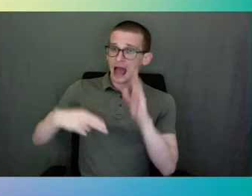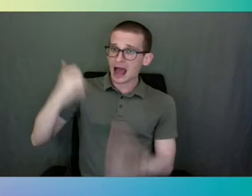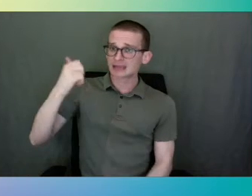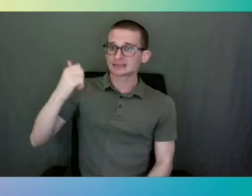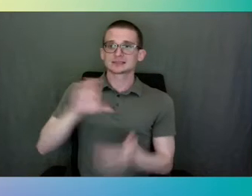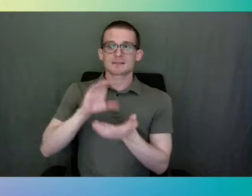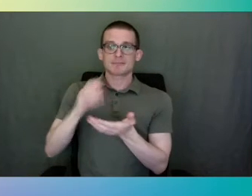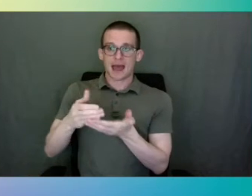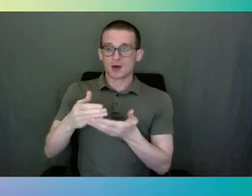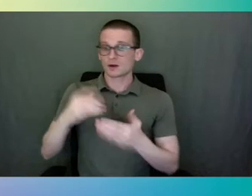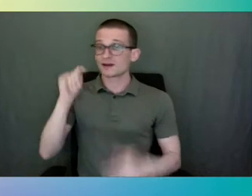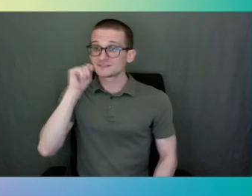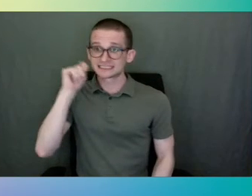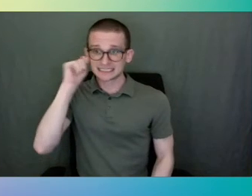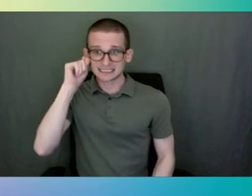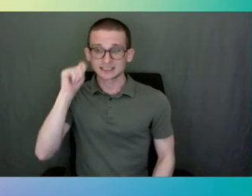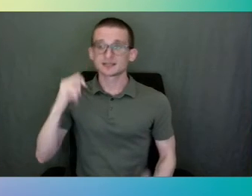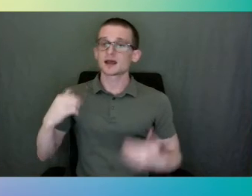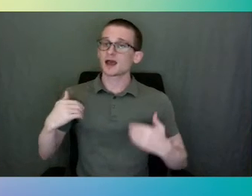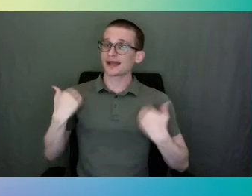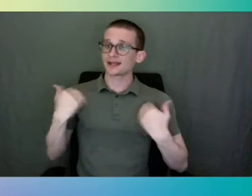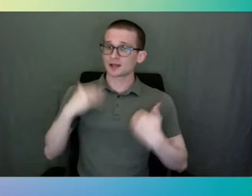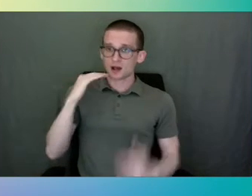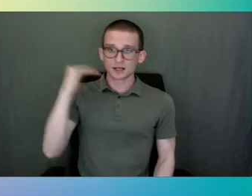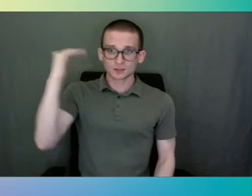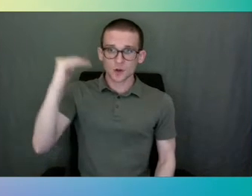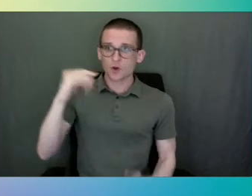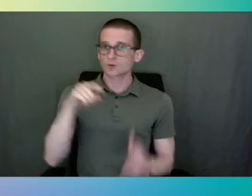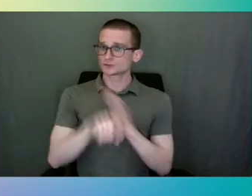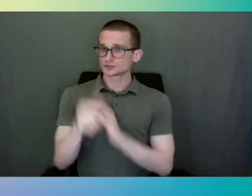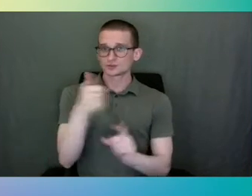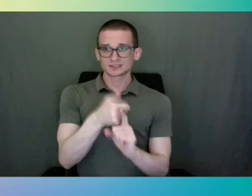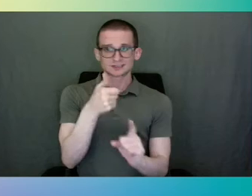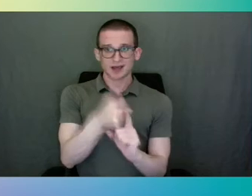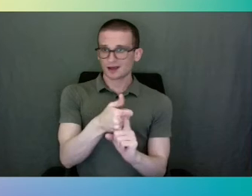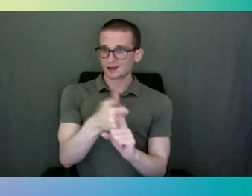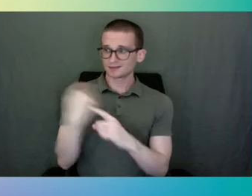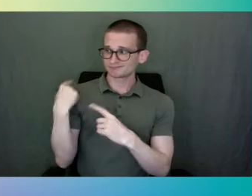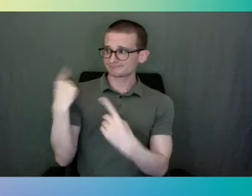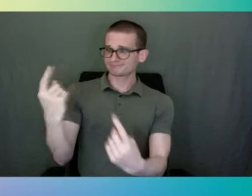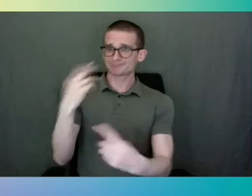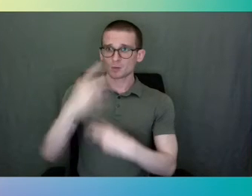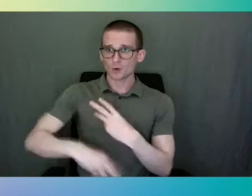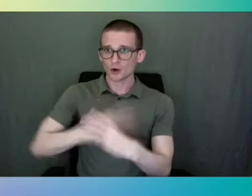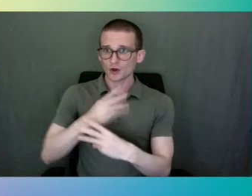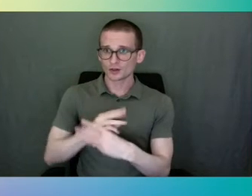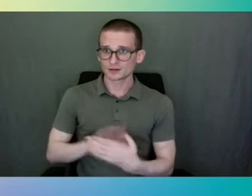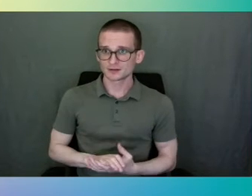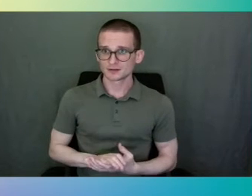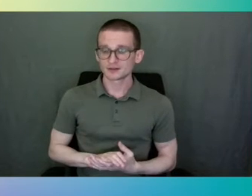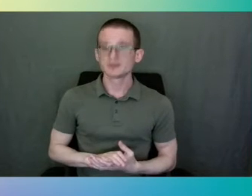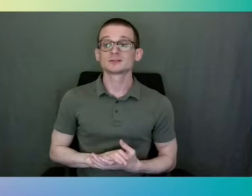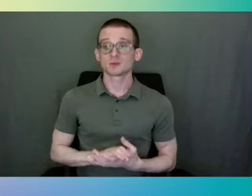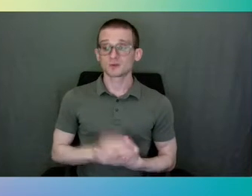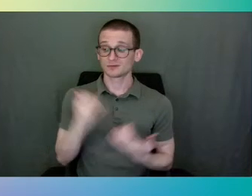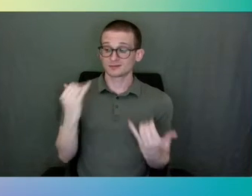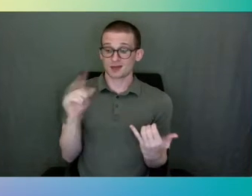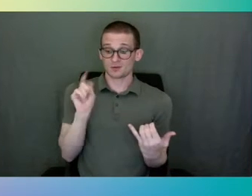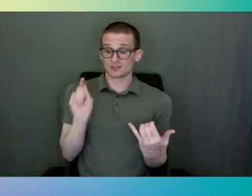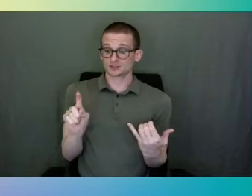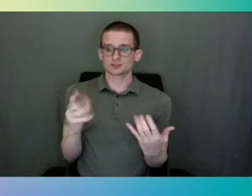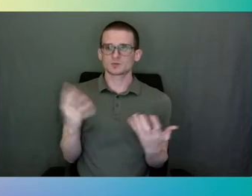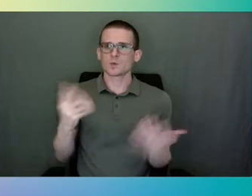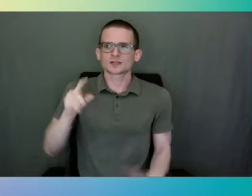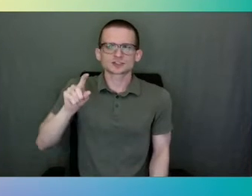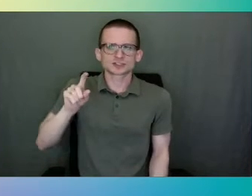suicide in the history of the world. So the question we have to ask from here is, what should have been there?